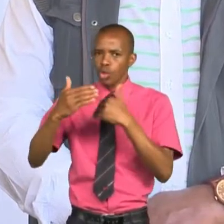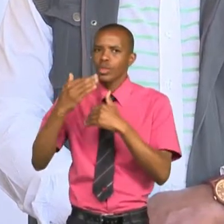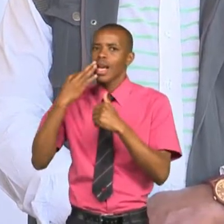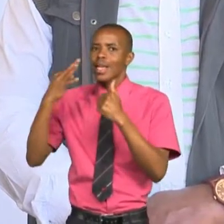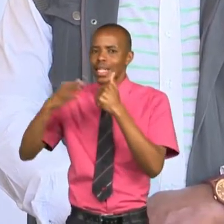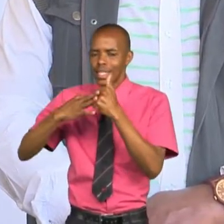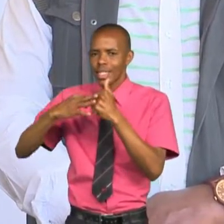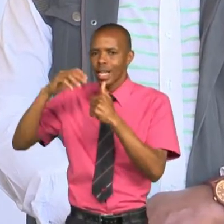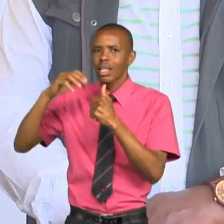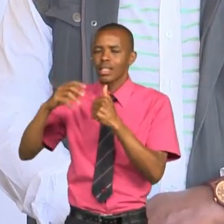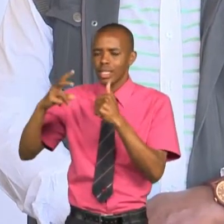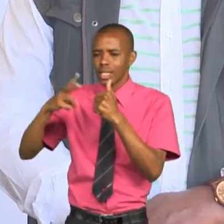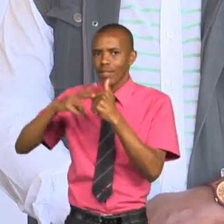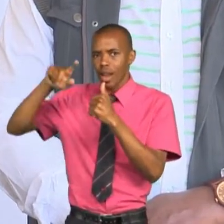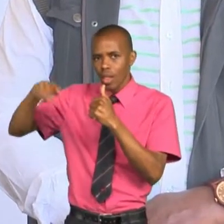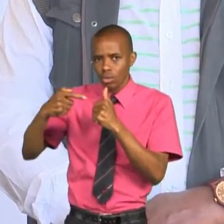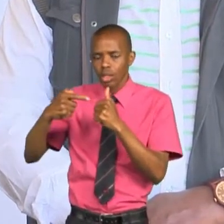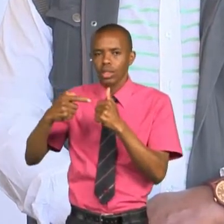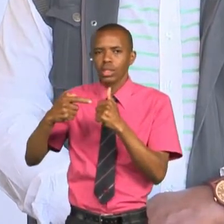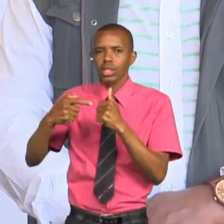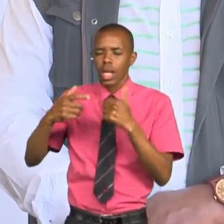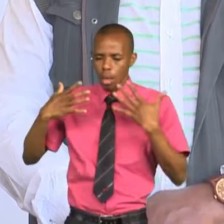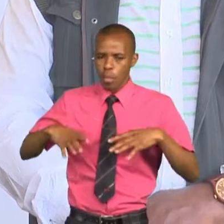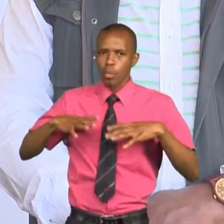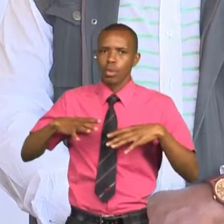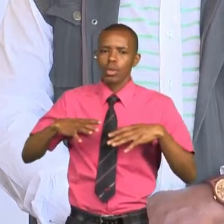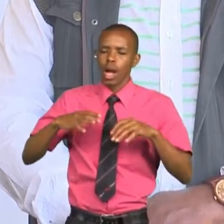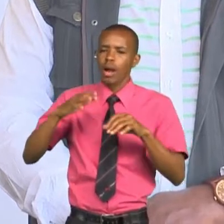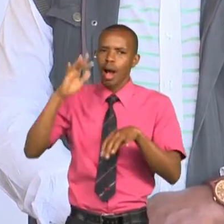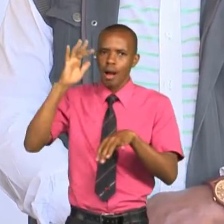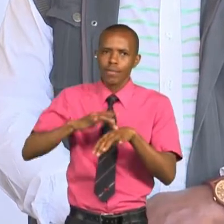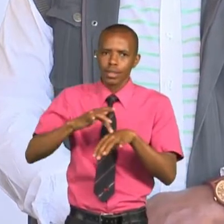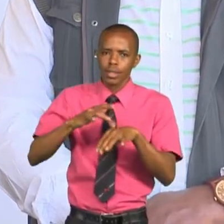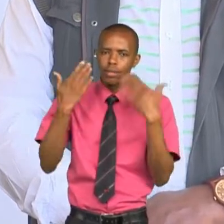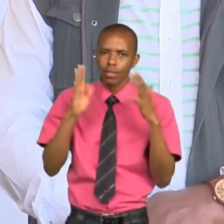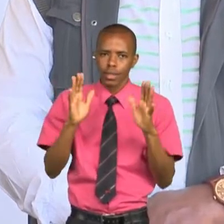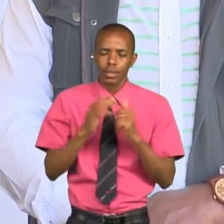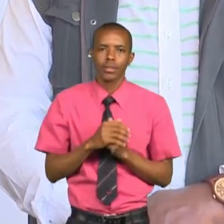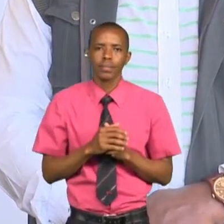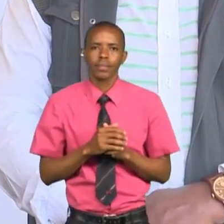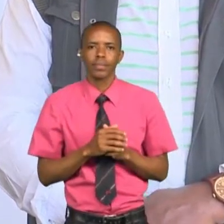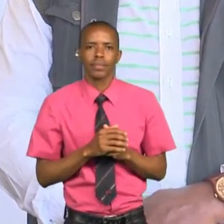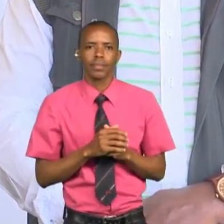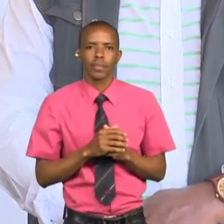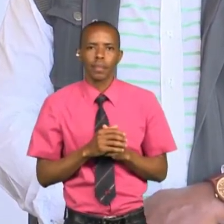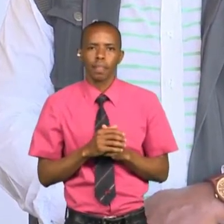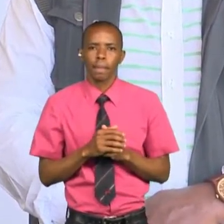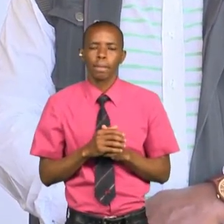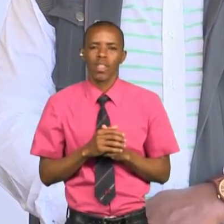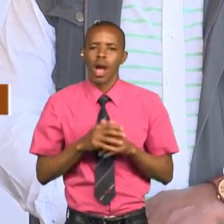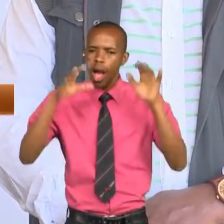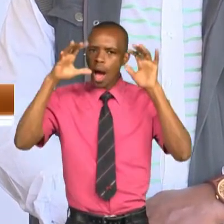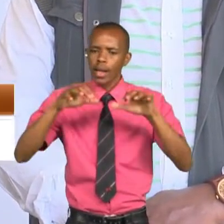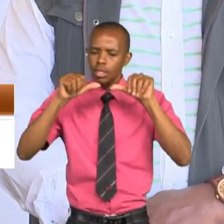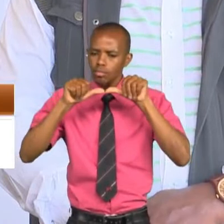800,000, 807,000 Kenyans who are affected by these floods. And with the rain still